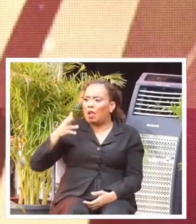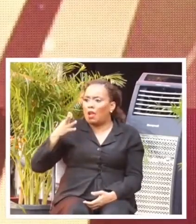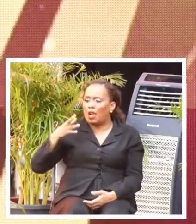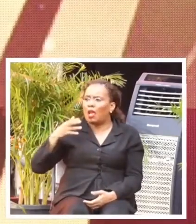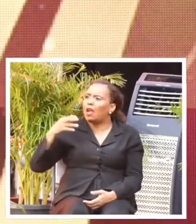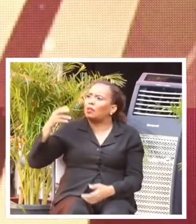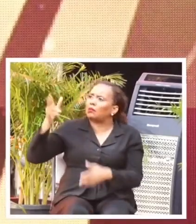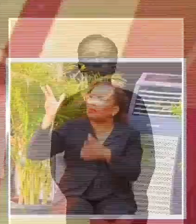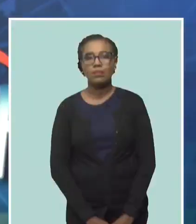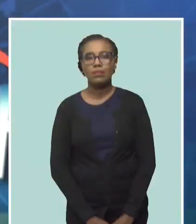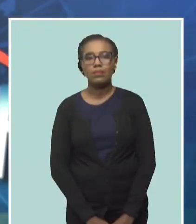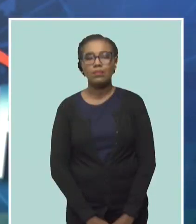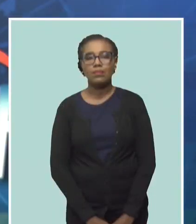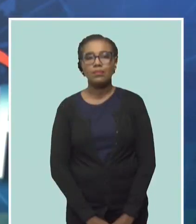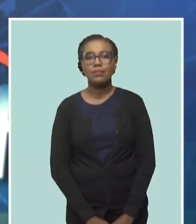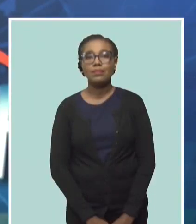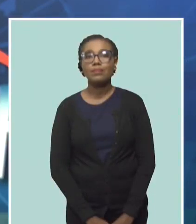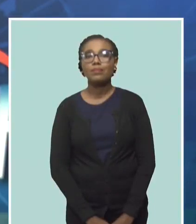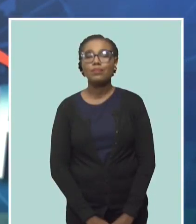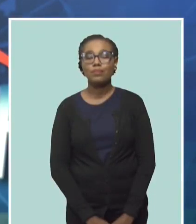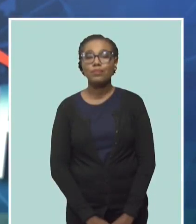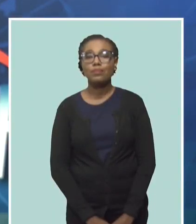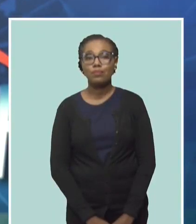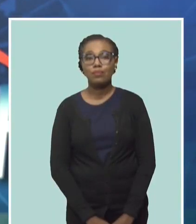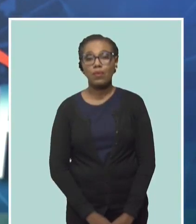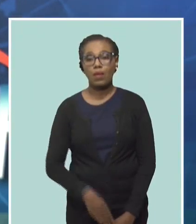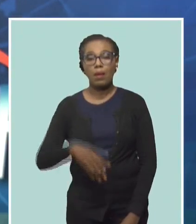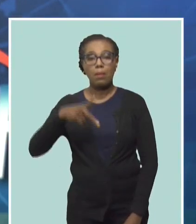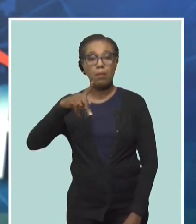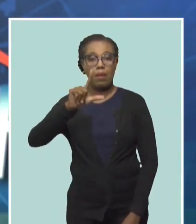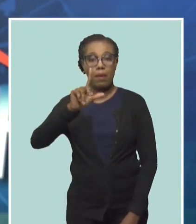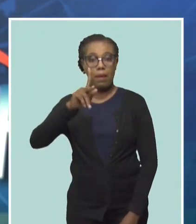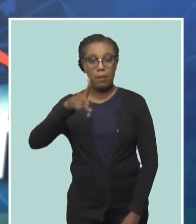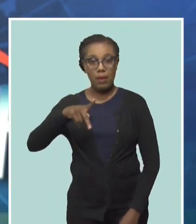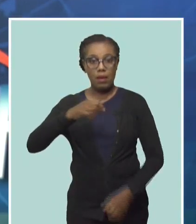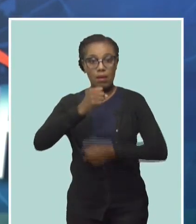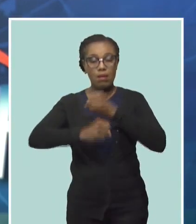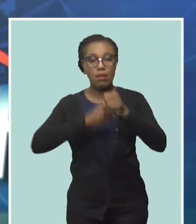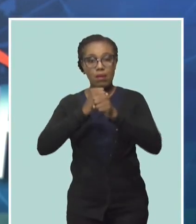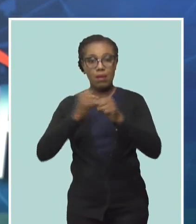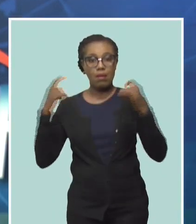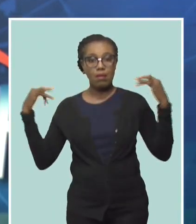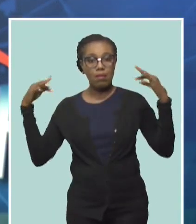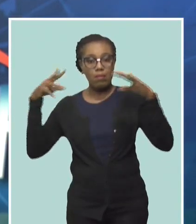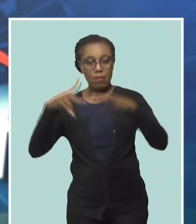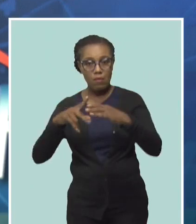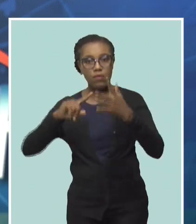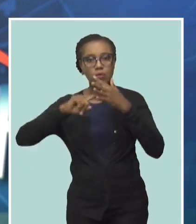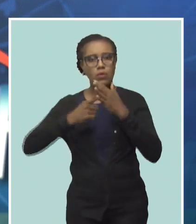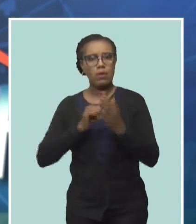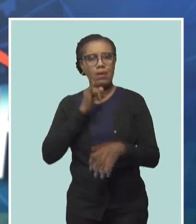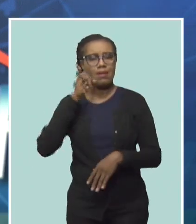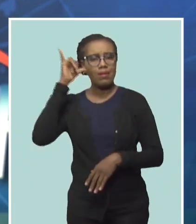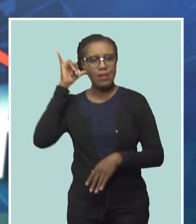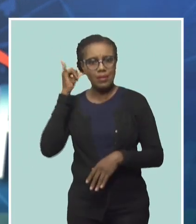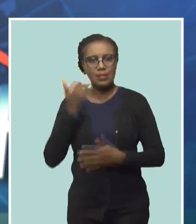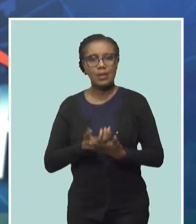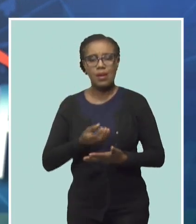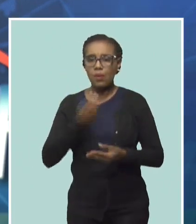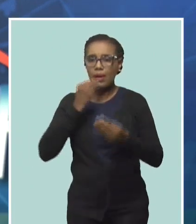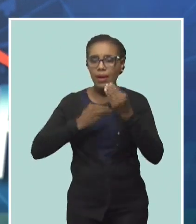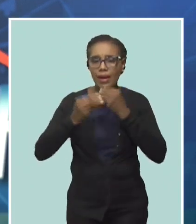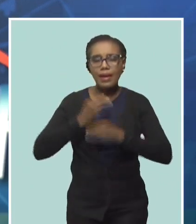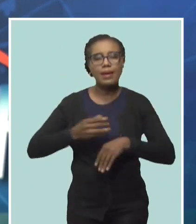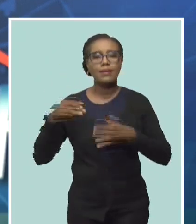your potential. Well, the BLP's annual conference started last night with a cocktail reception and award